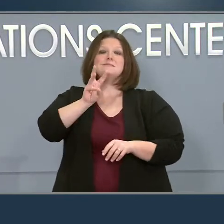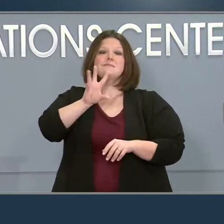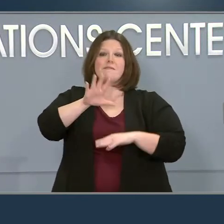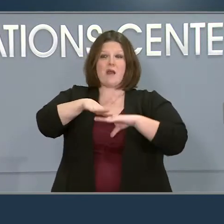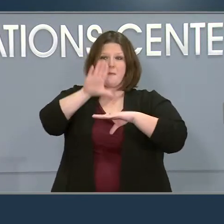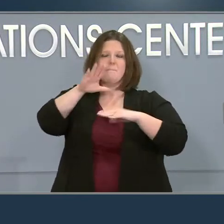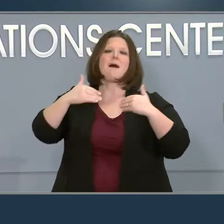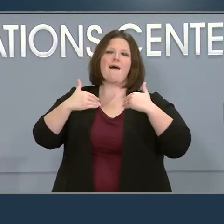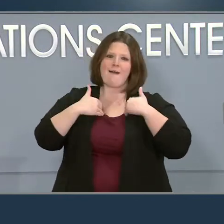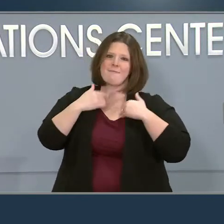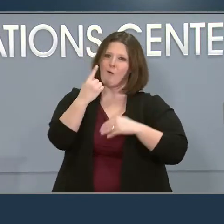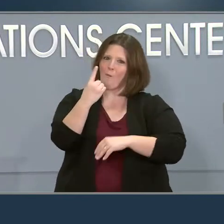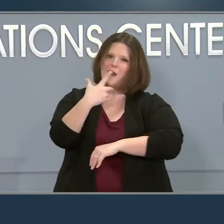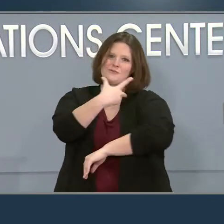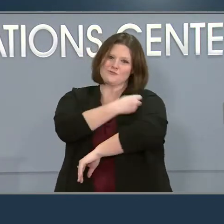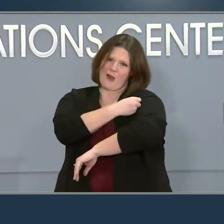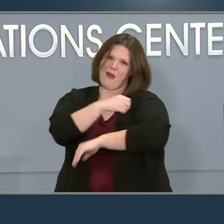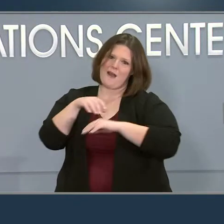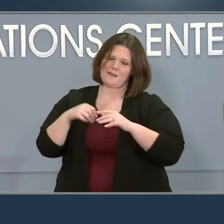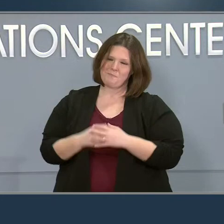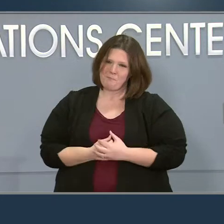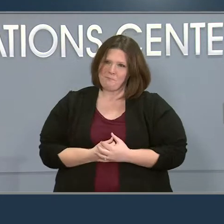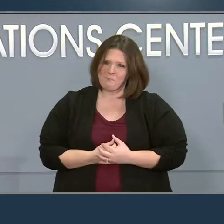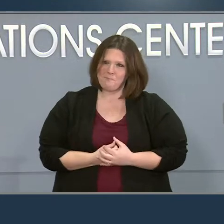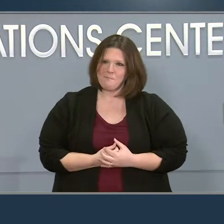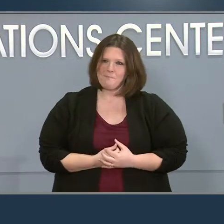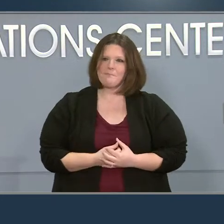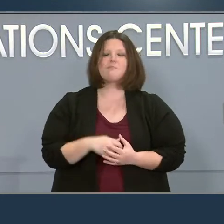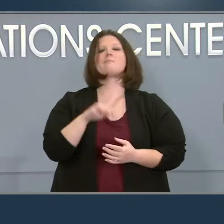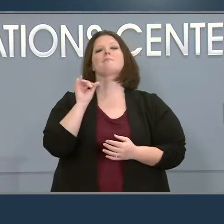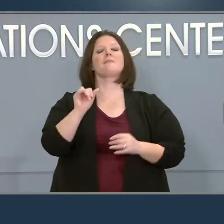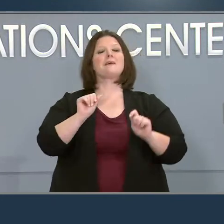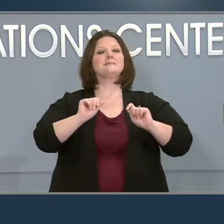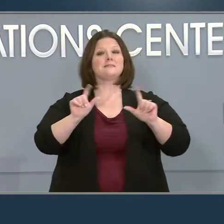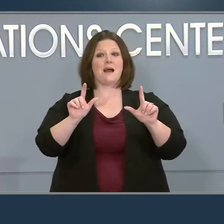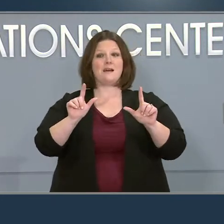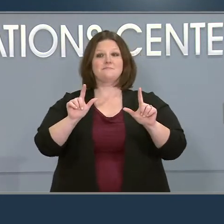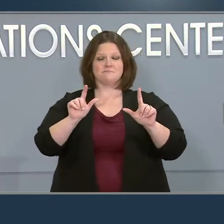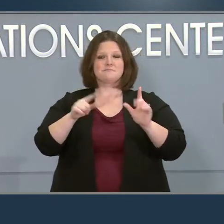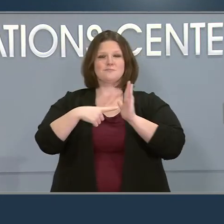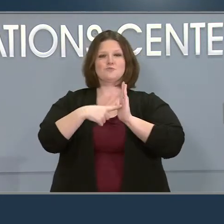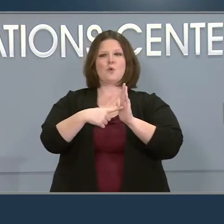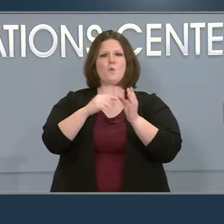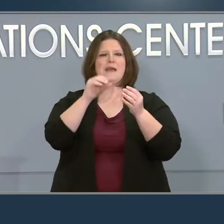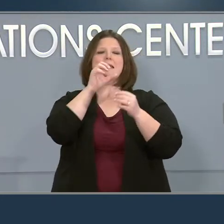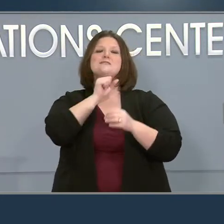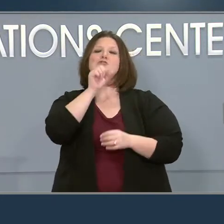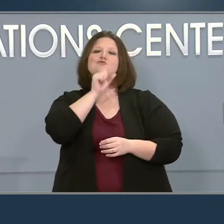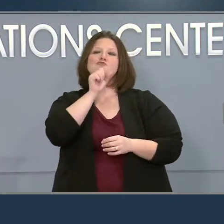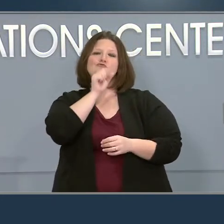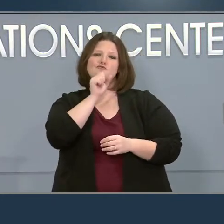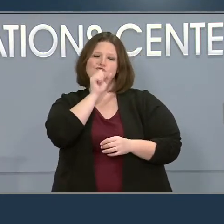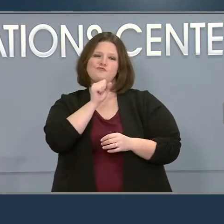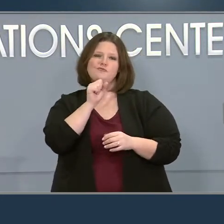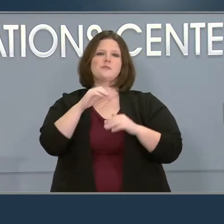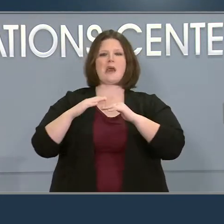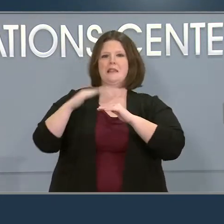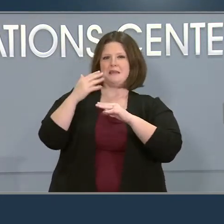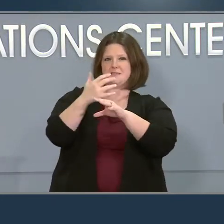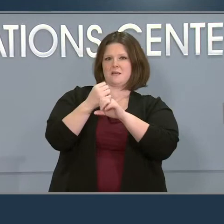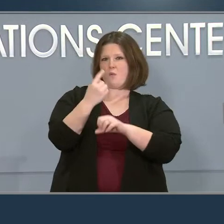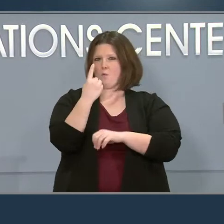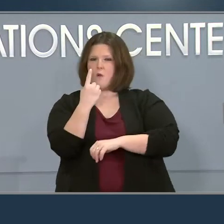good progress. Next, this slide shows the percent of the population that's received at least one dose by age